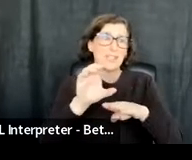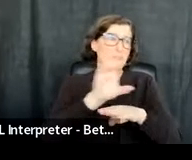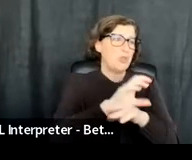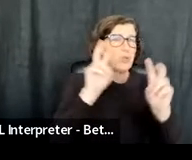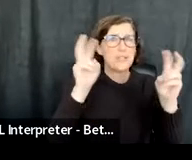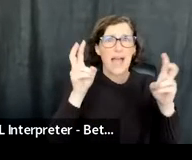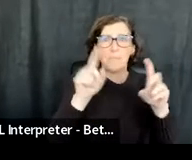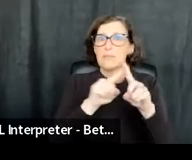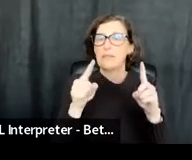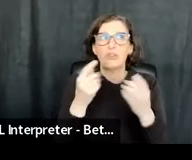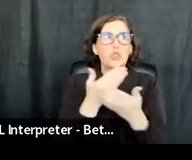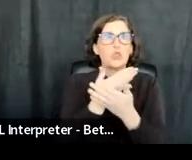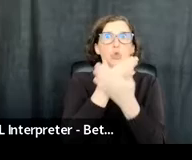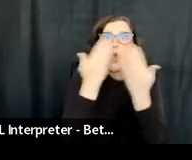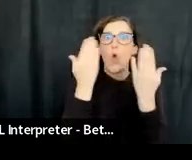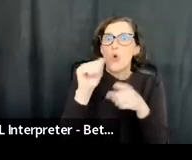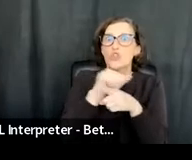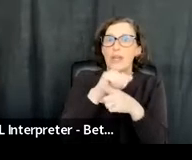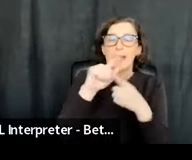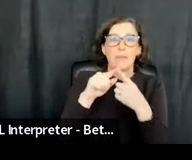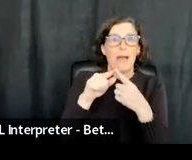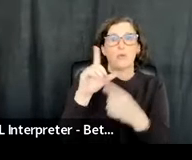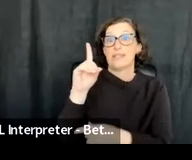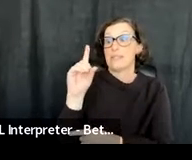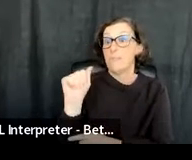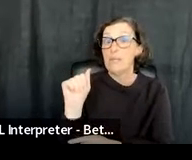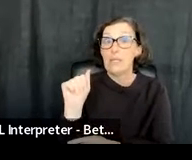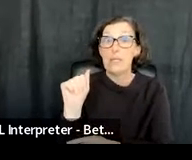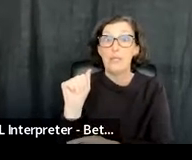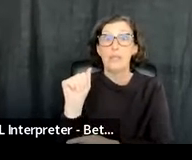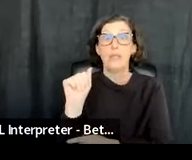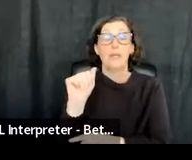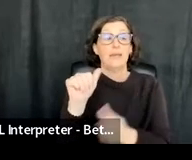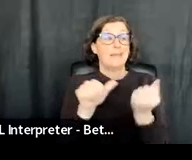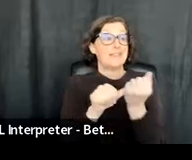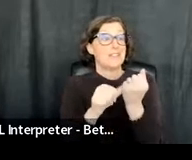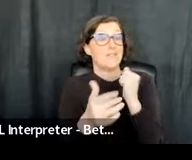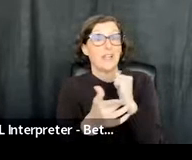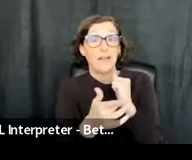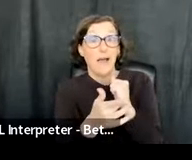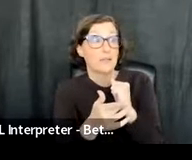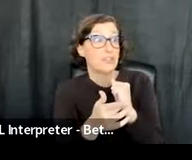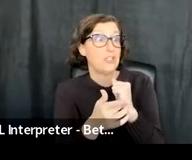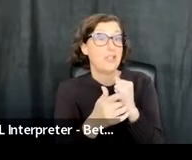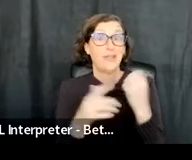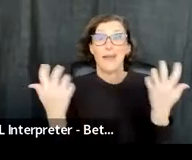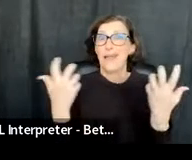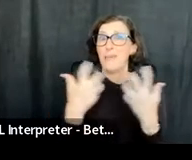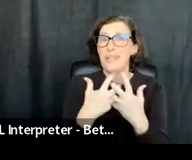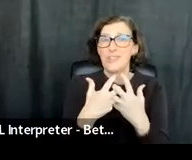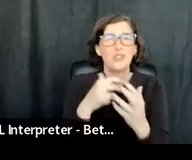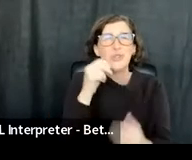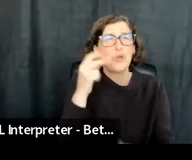never anything about disability, assistive technology, accommodation. You just never see